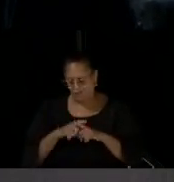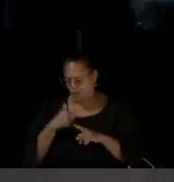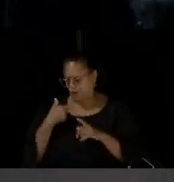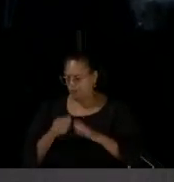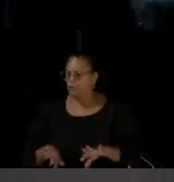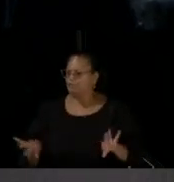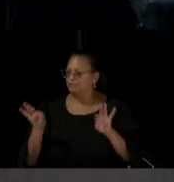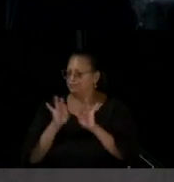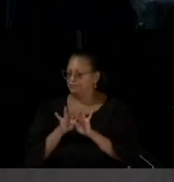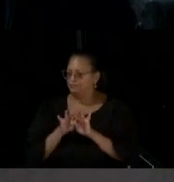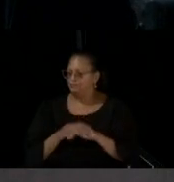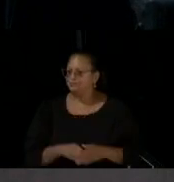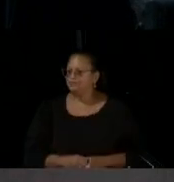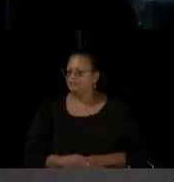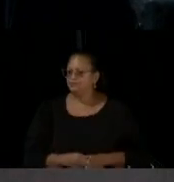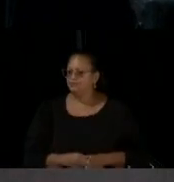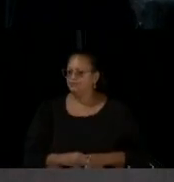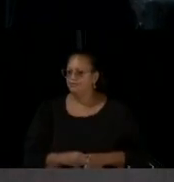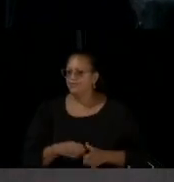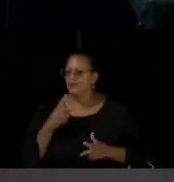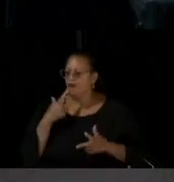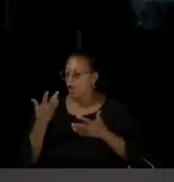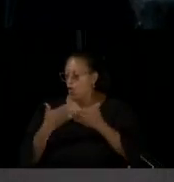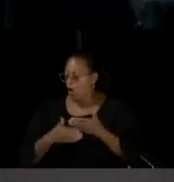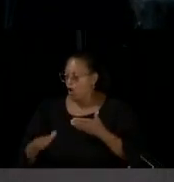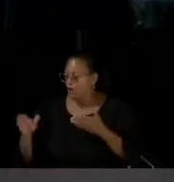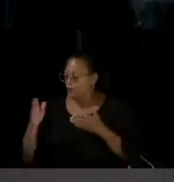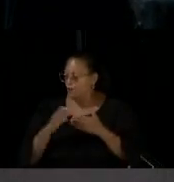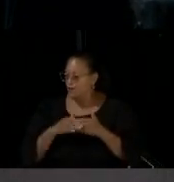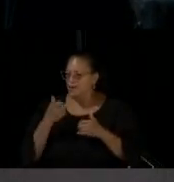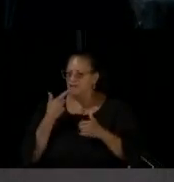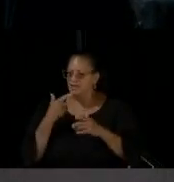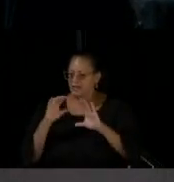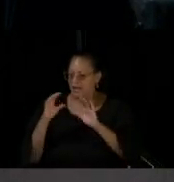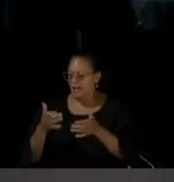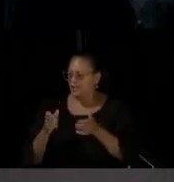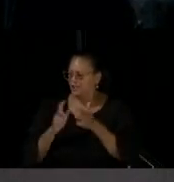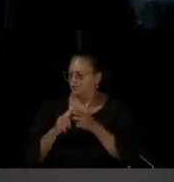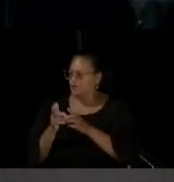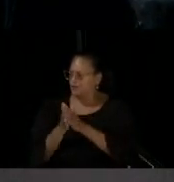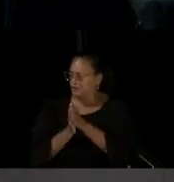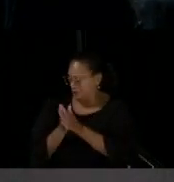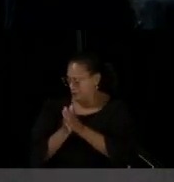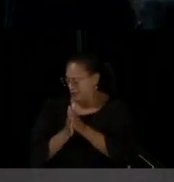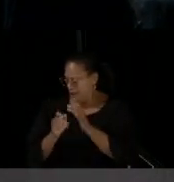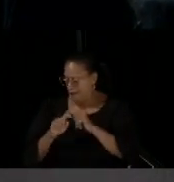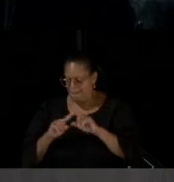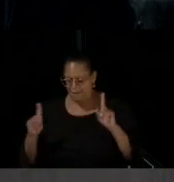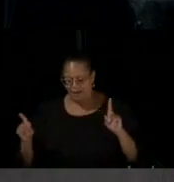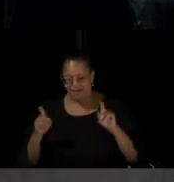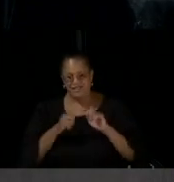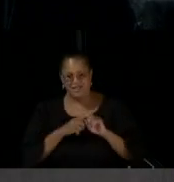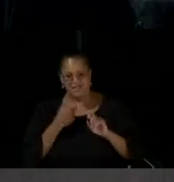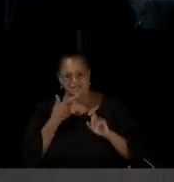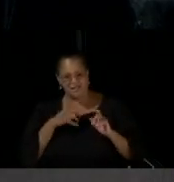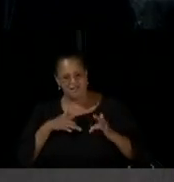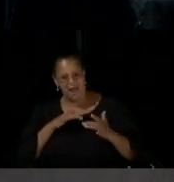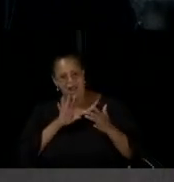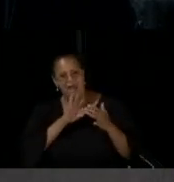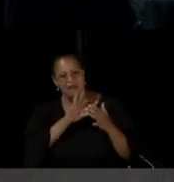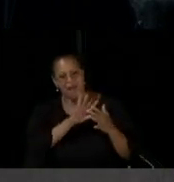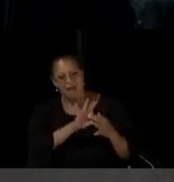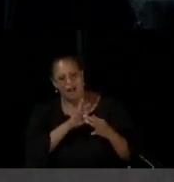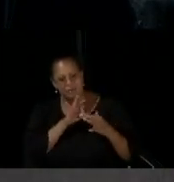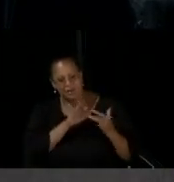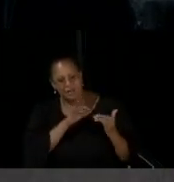valued. Along with an intellectually stimulating classroom environment, Mr. Perot brings a special mix of empathy, compassion,